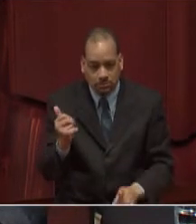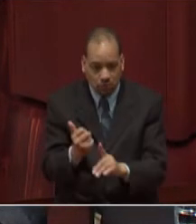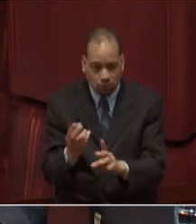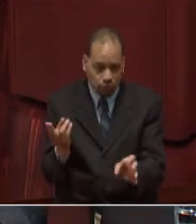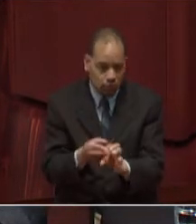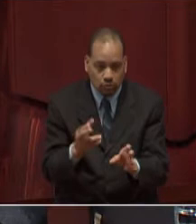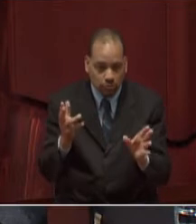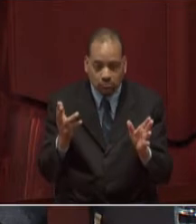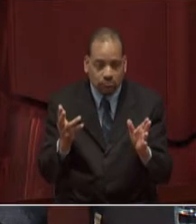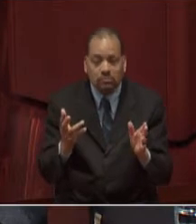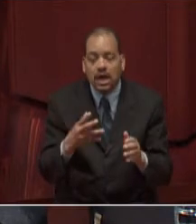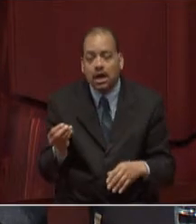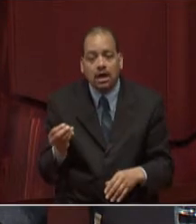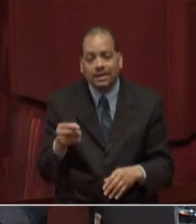really